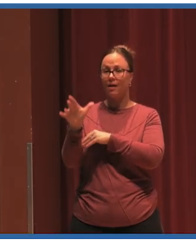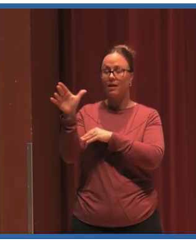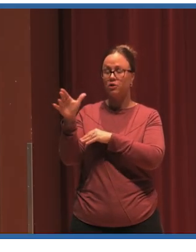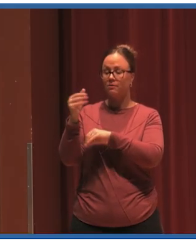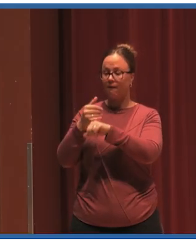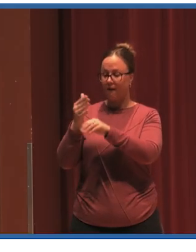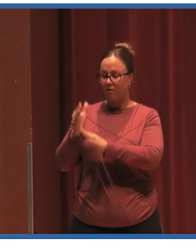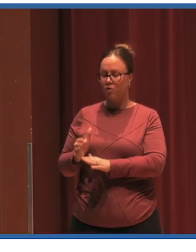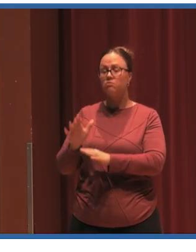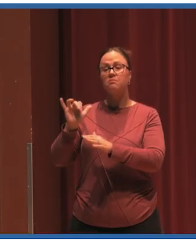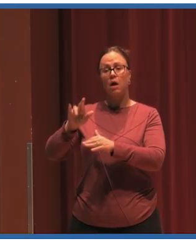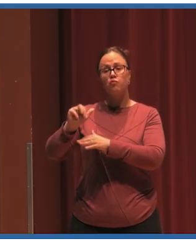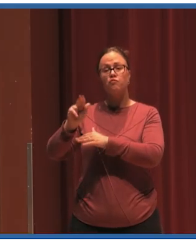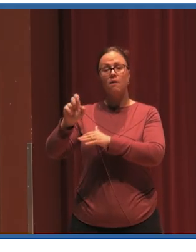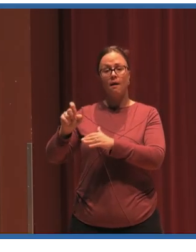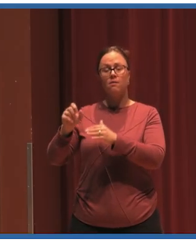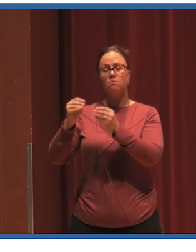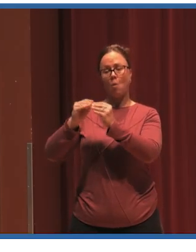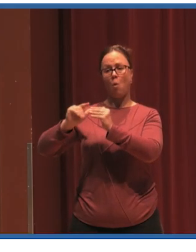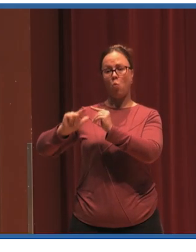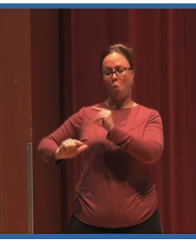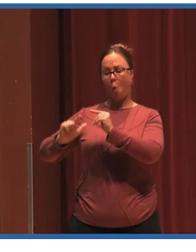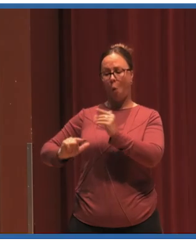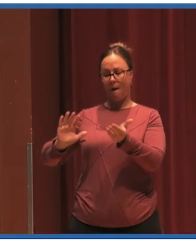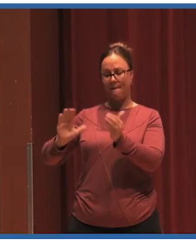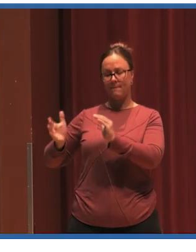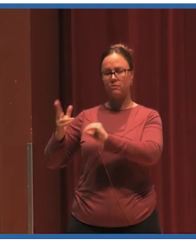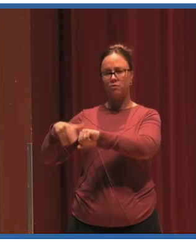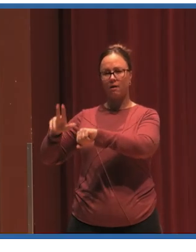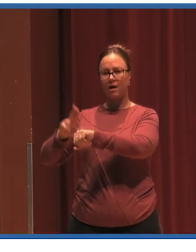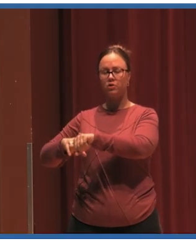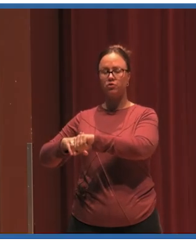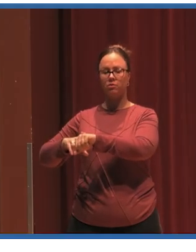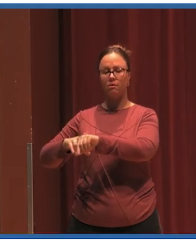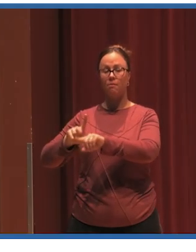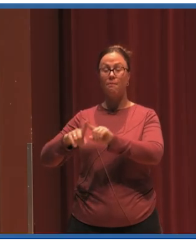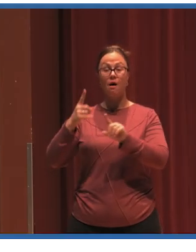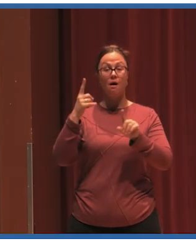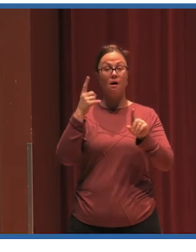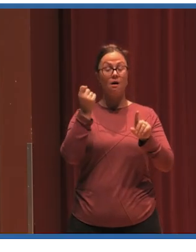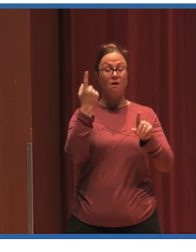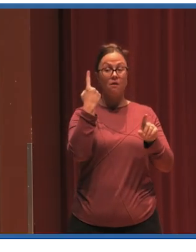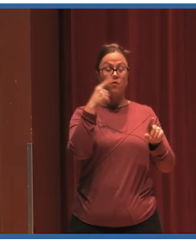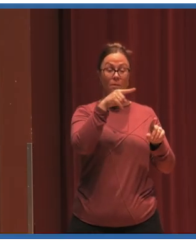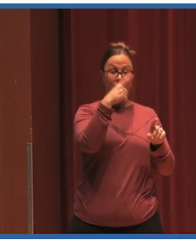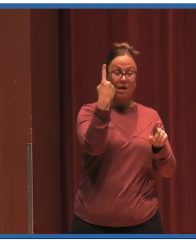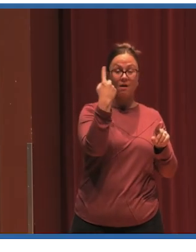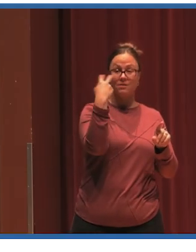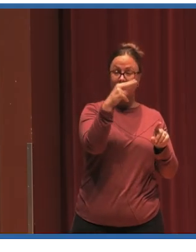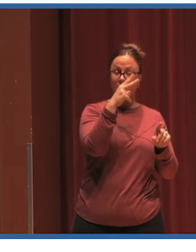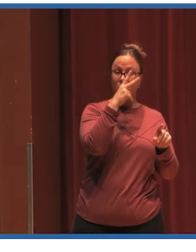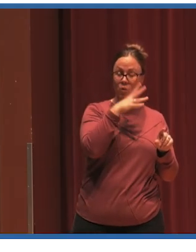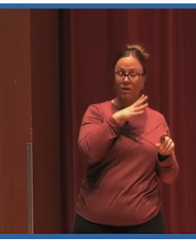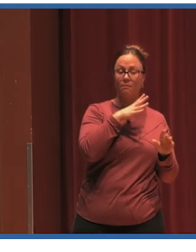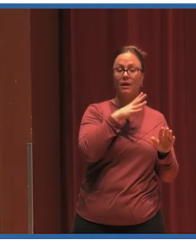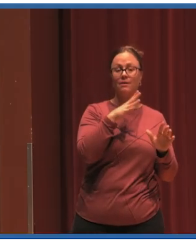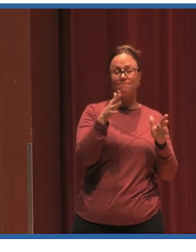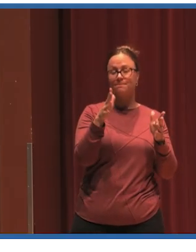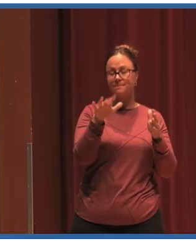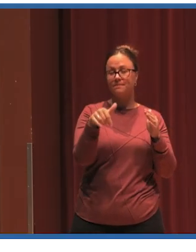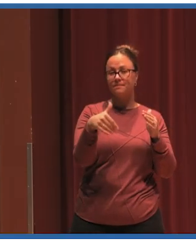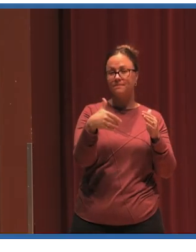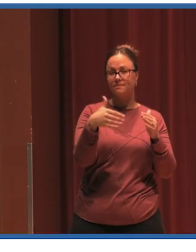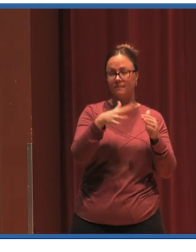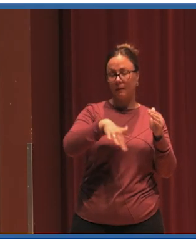the rate is lower than what we see nationally, while for Black and Hispanic women, it's about the same